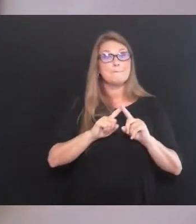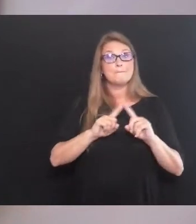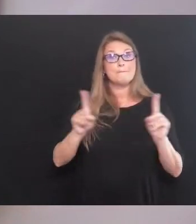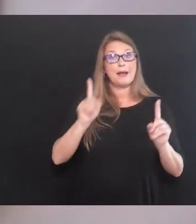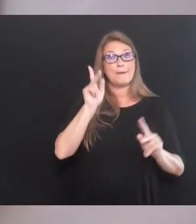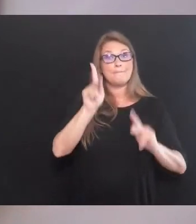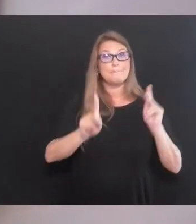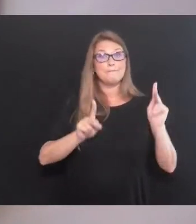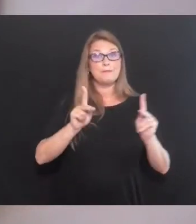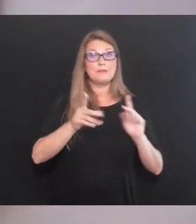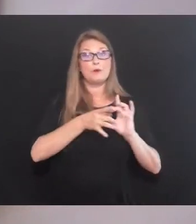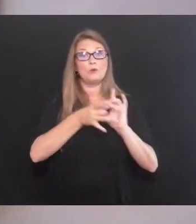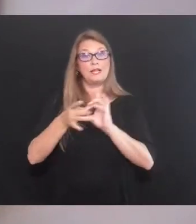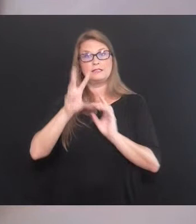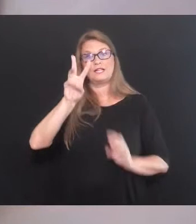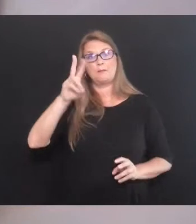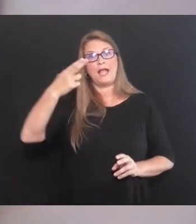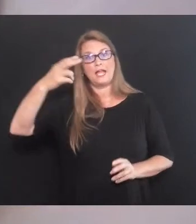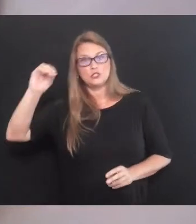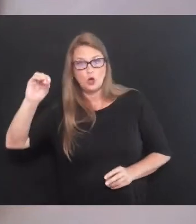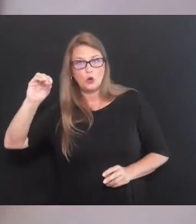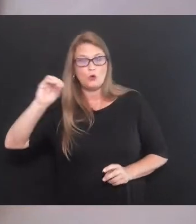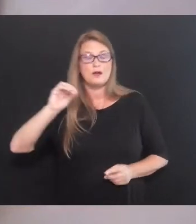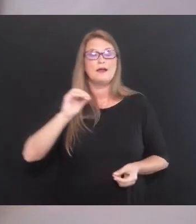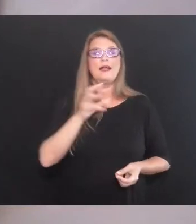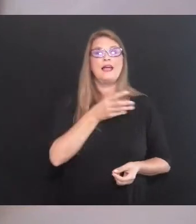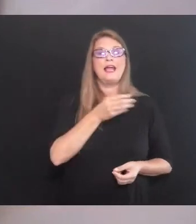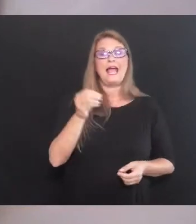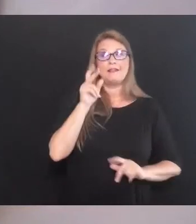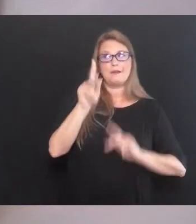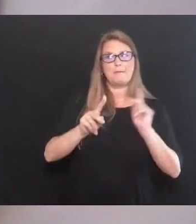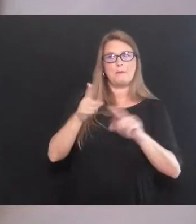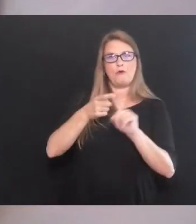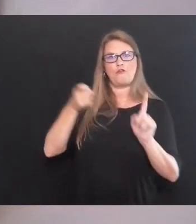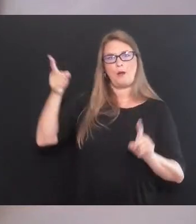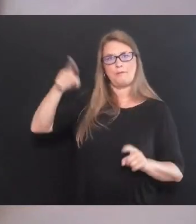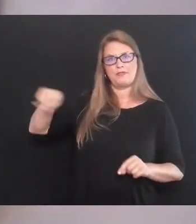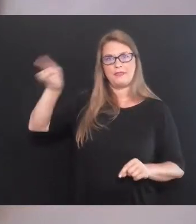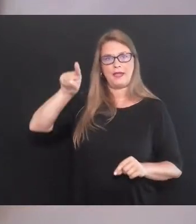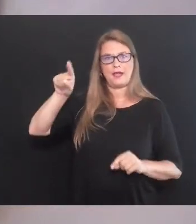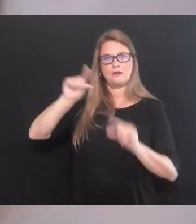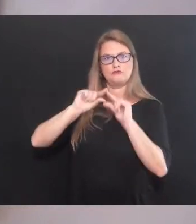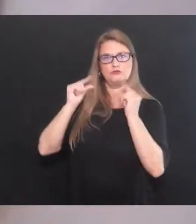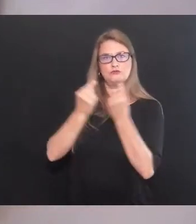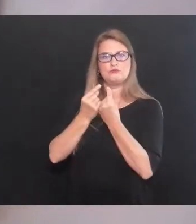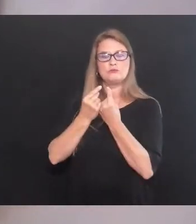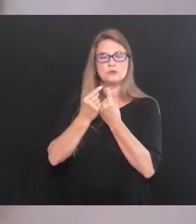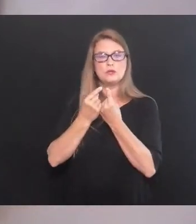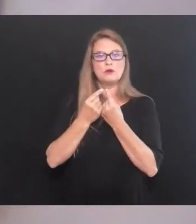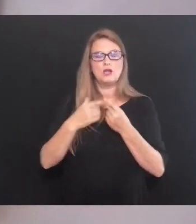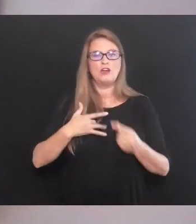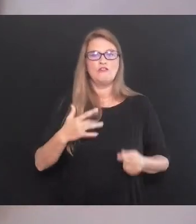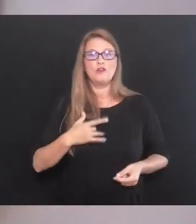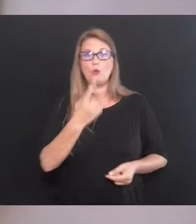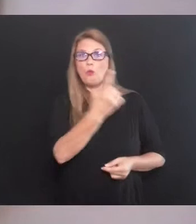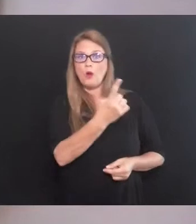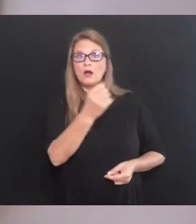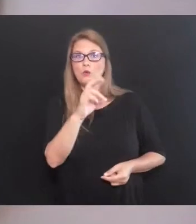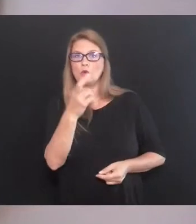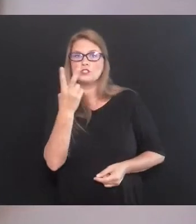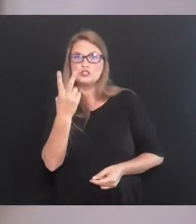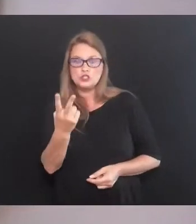to WHO's and some people from the FDA's belief that better served to put 1 or 2 vaccines in people's